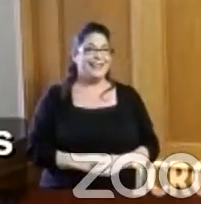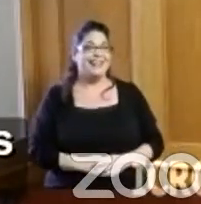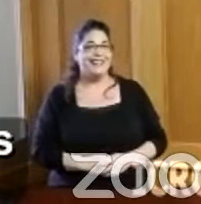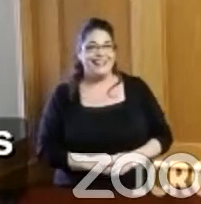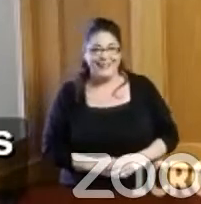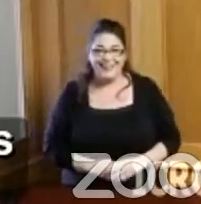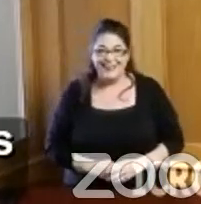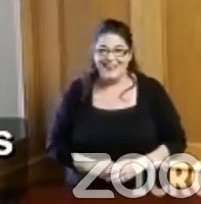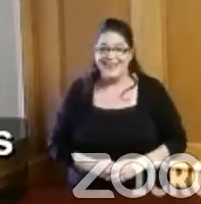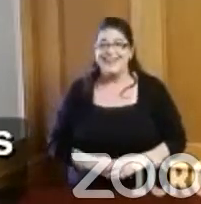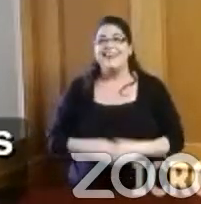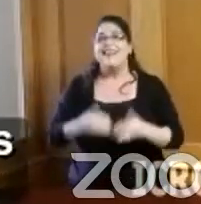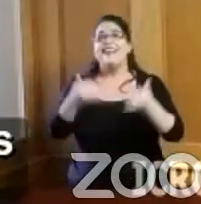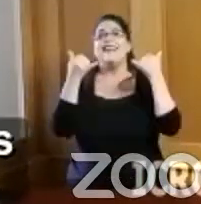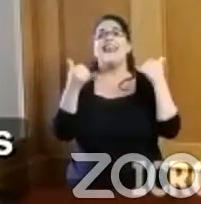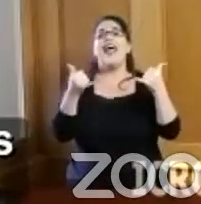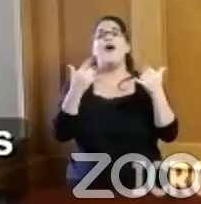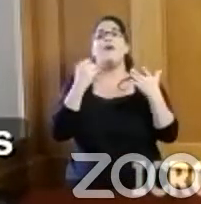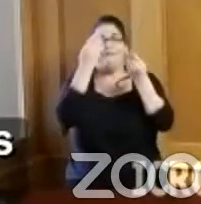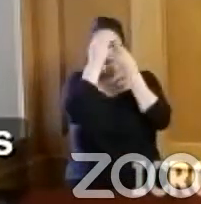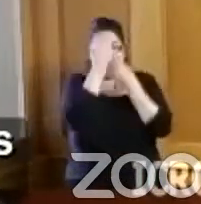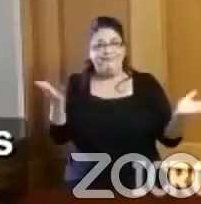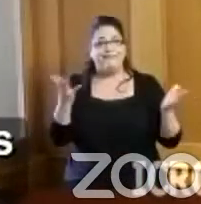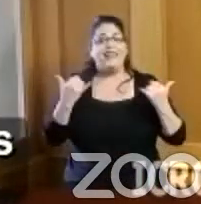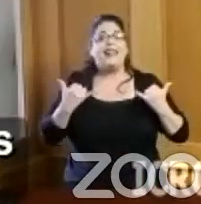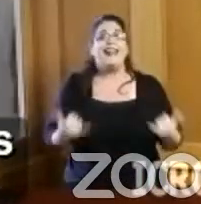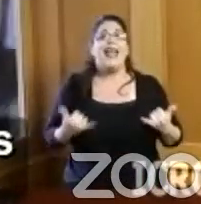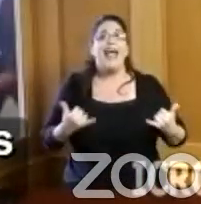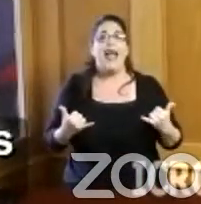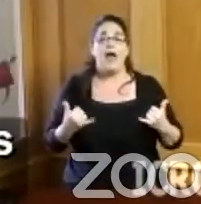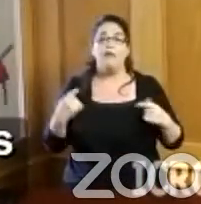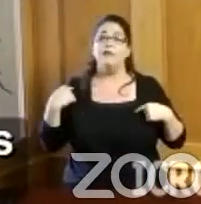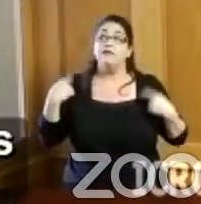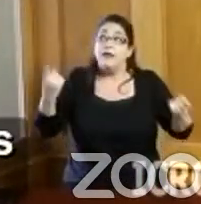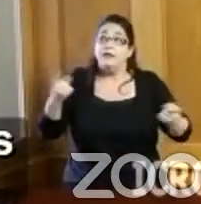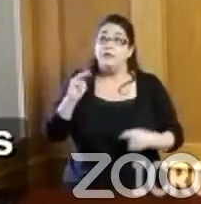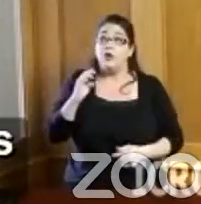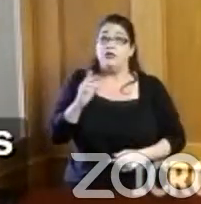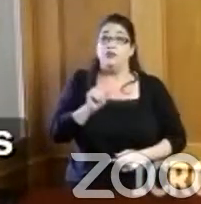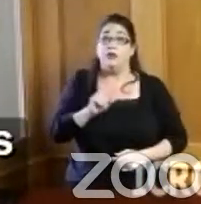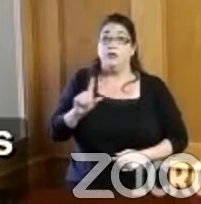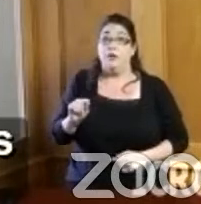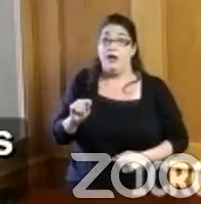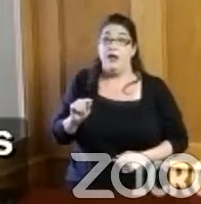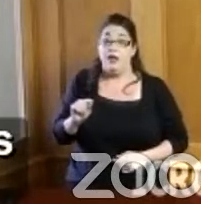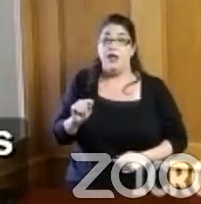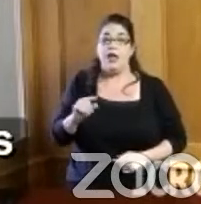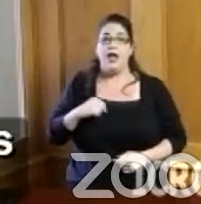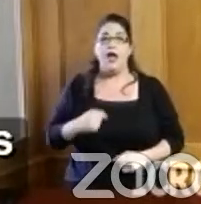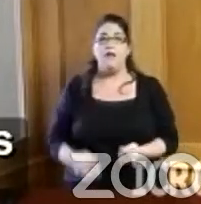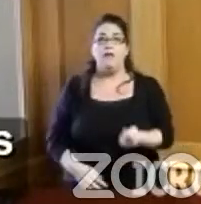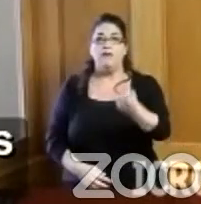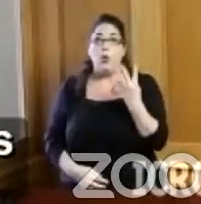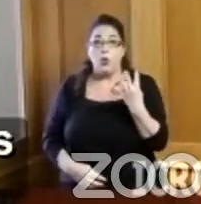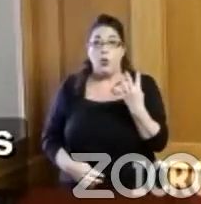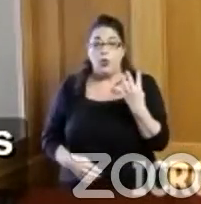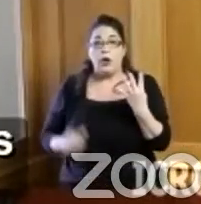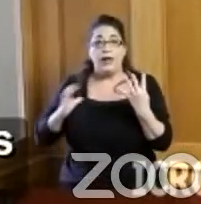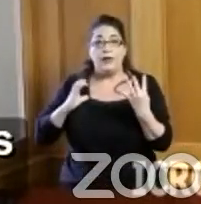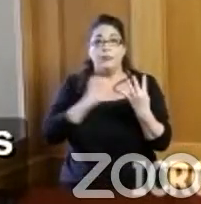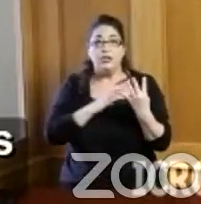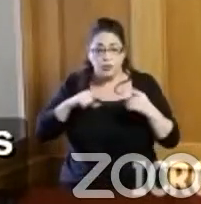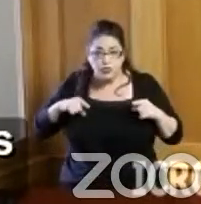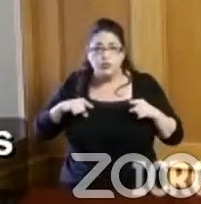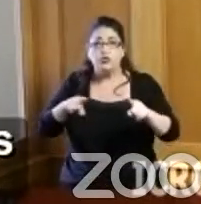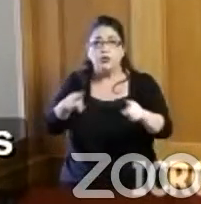just wanted to say that we've also, since this last time, we have four commissioners during this